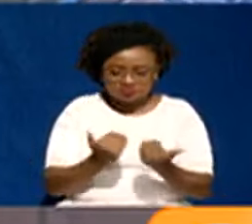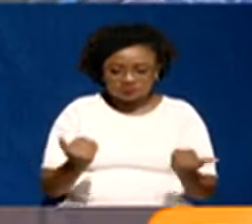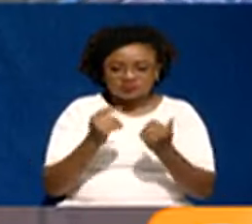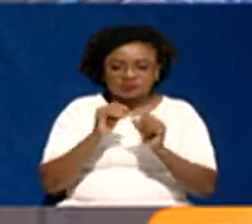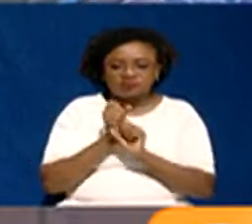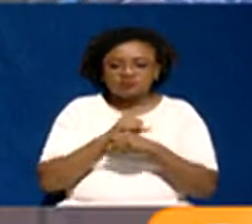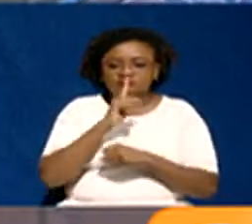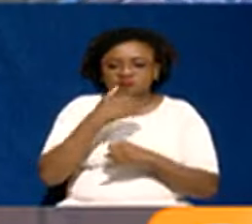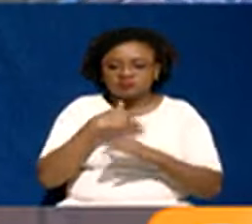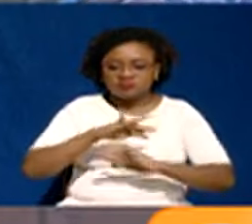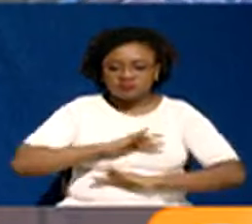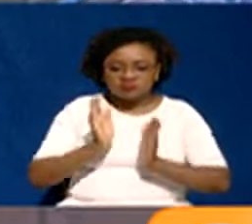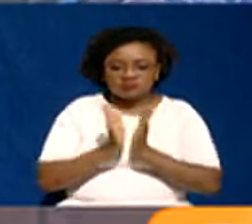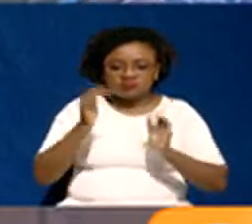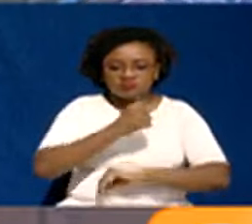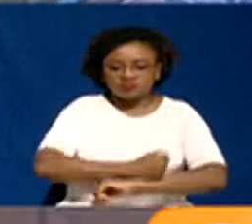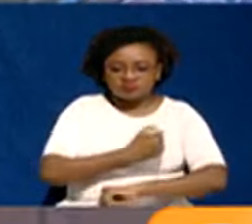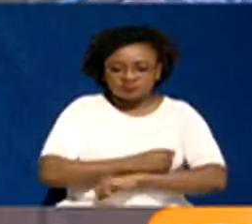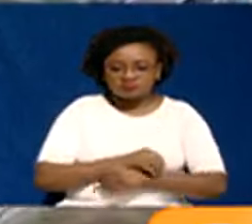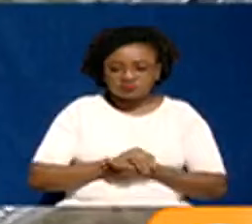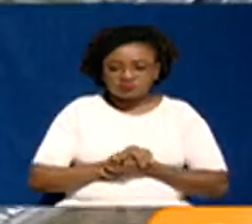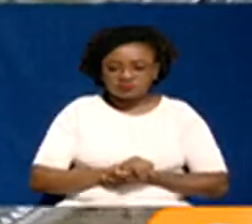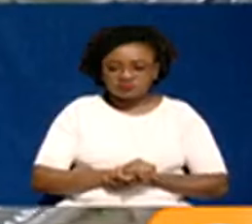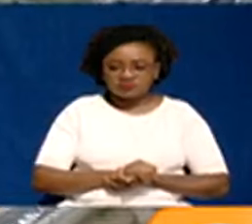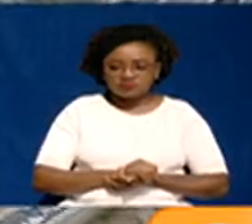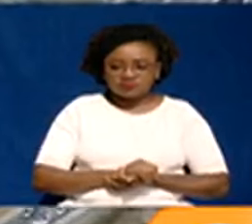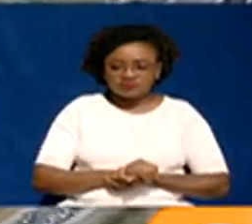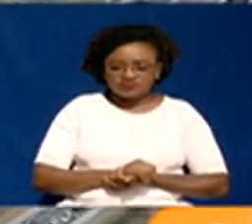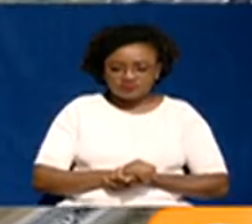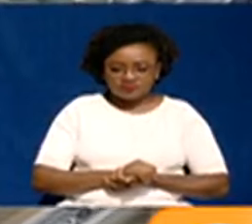schools. Brenda Wanga reports.